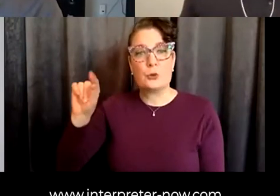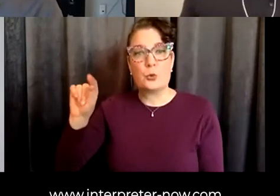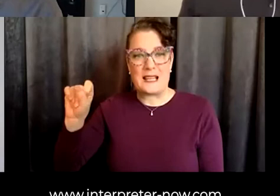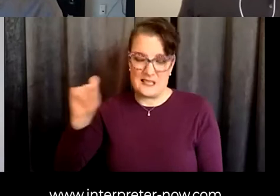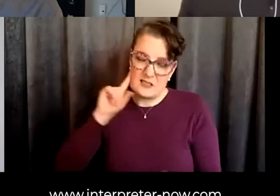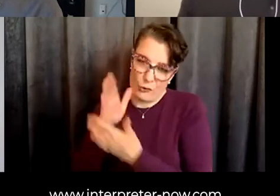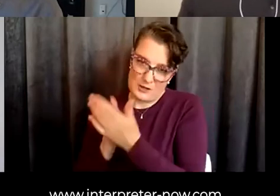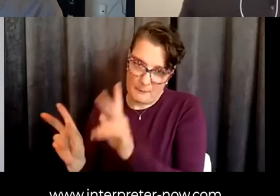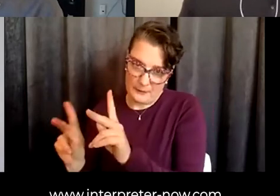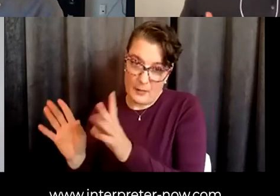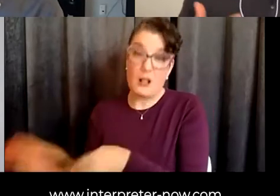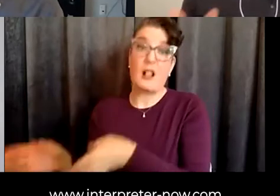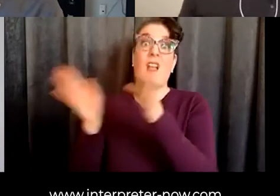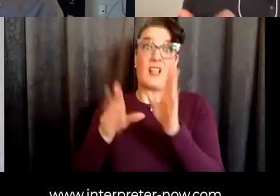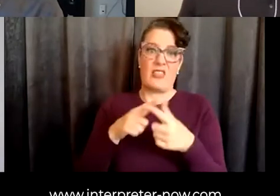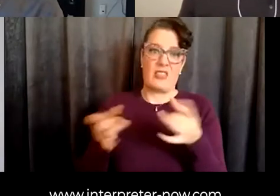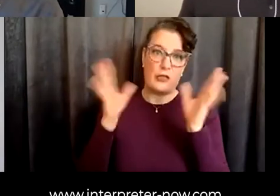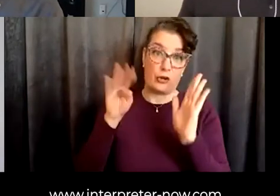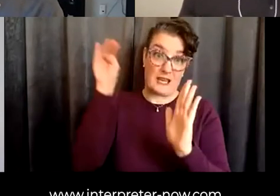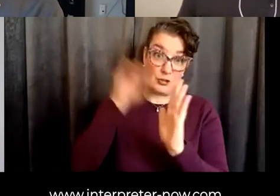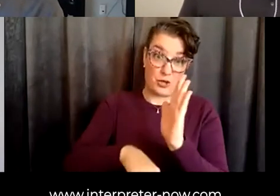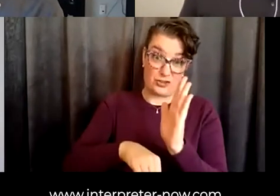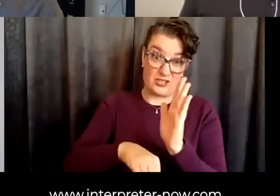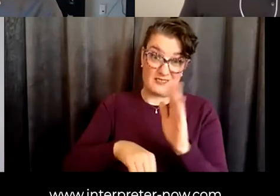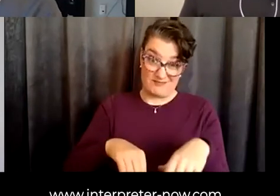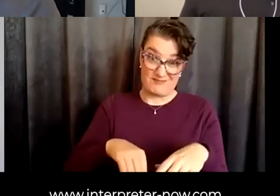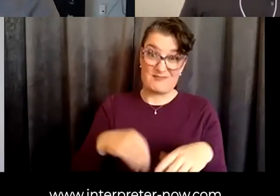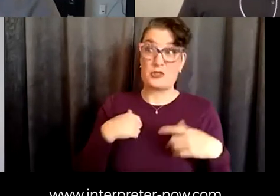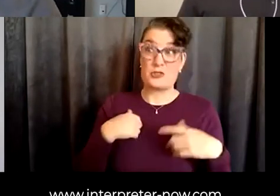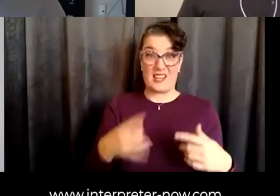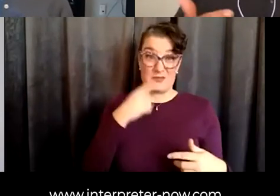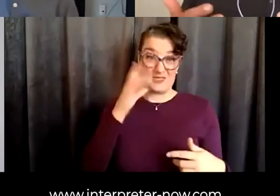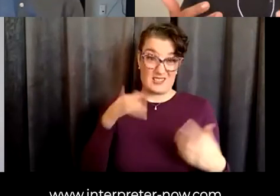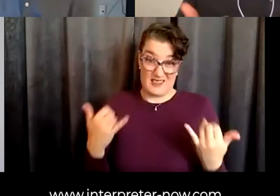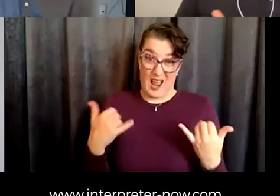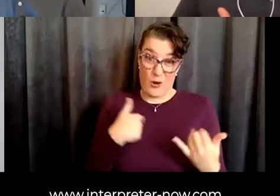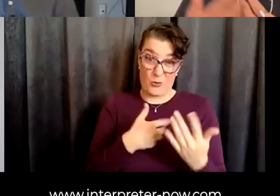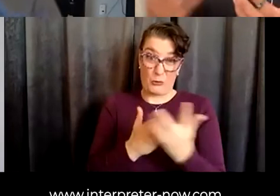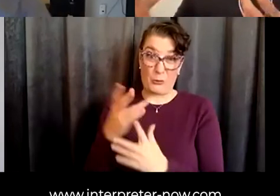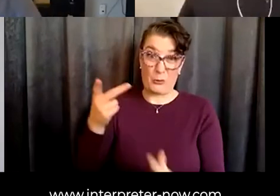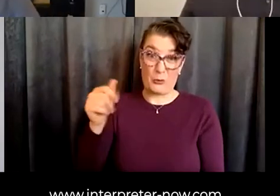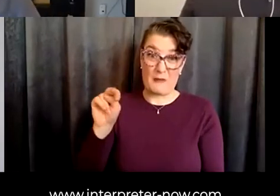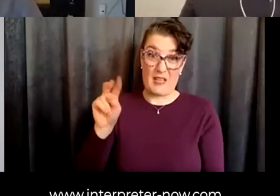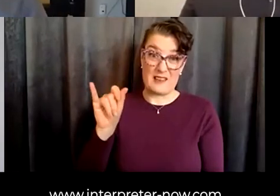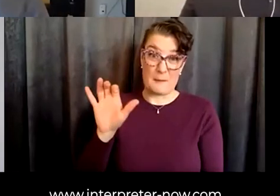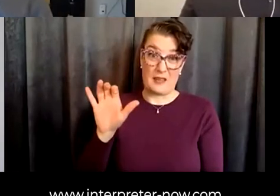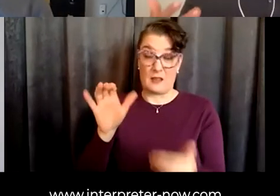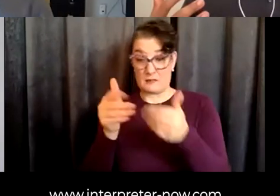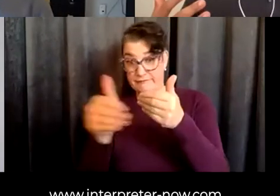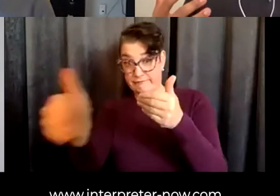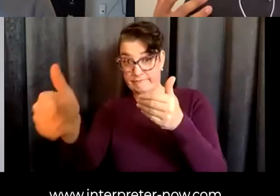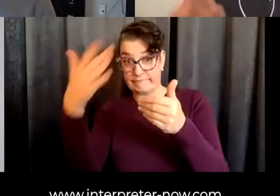Depression. So the way I like to frame it is like now we're in the pandemic and the rest is kind of an unknown.